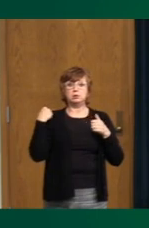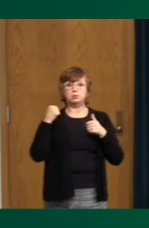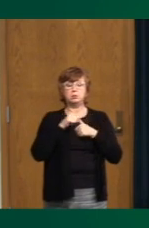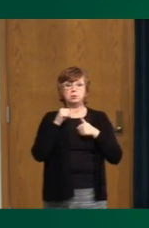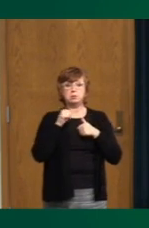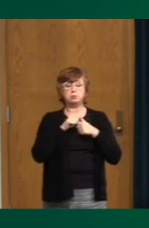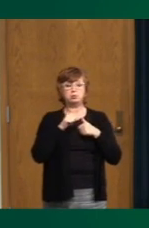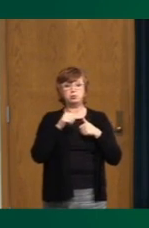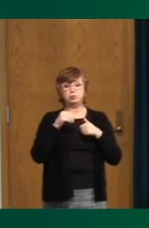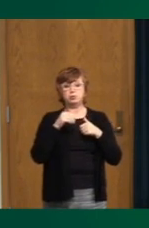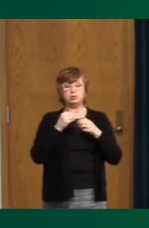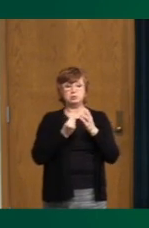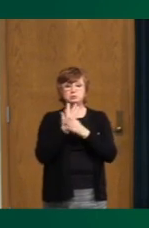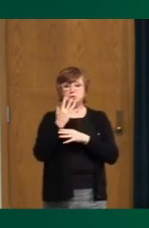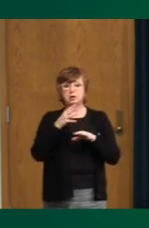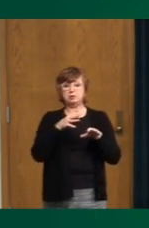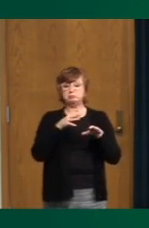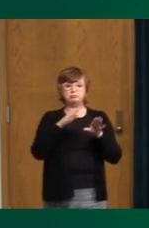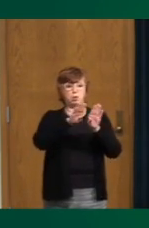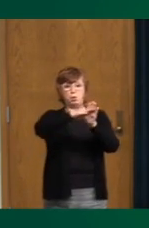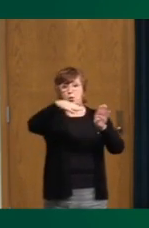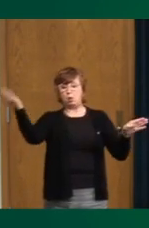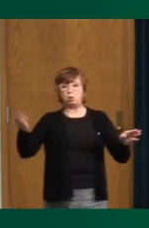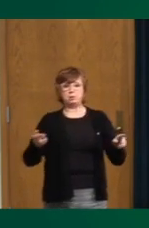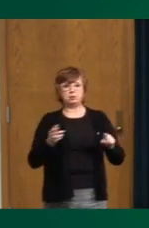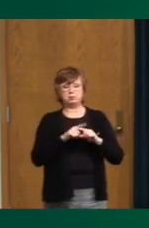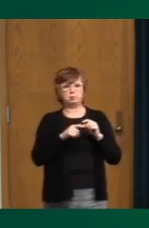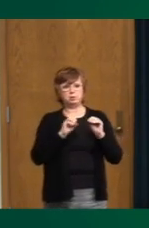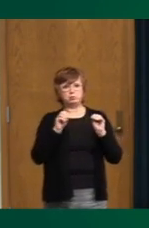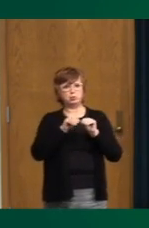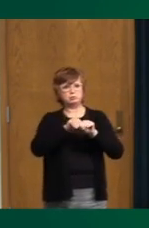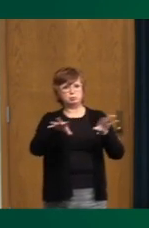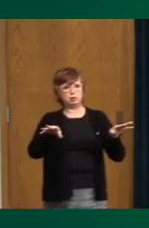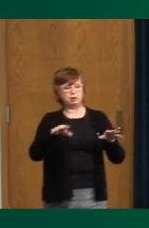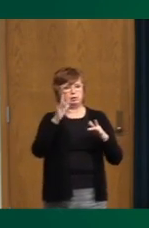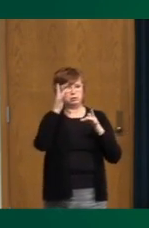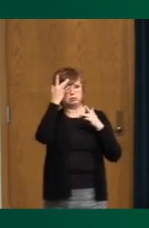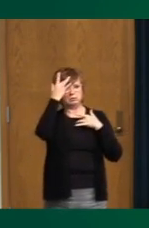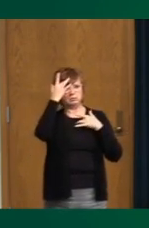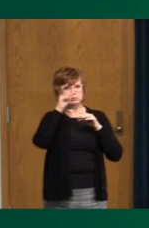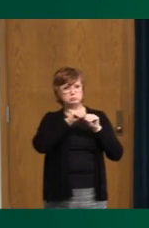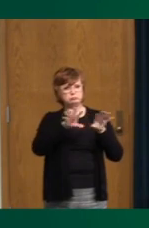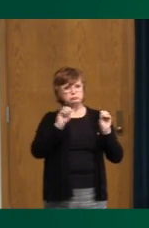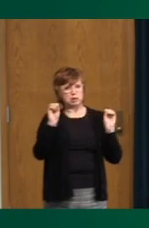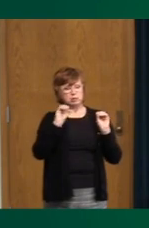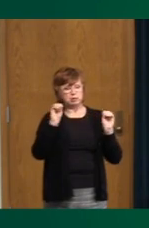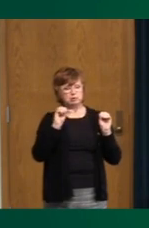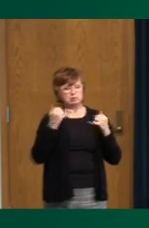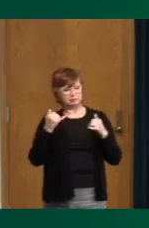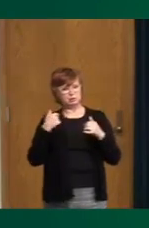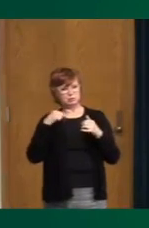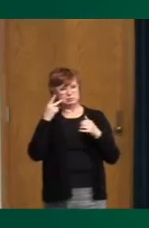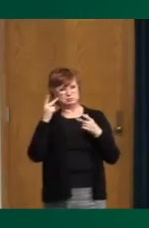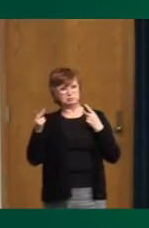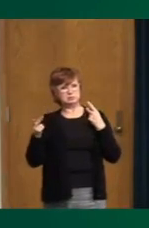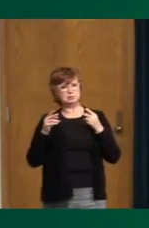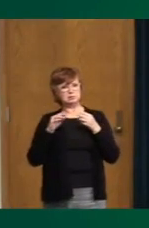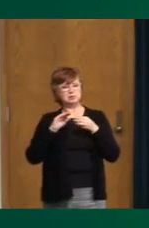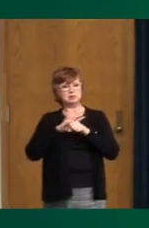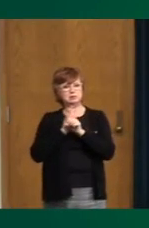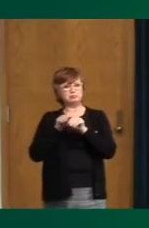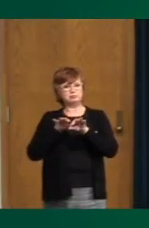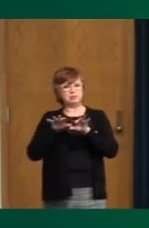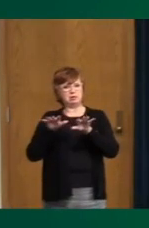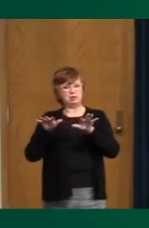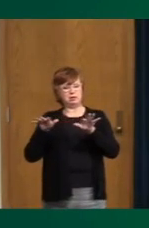low transmission. Now we are seeing a transmission in all these settings. So we have learned a lot about how to prevent